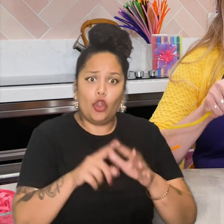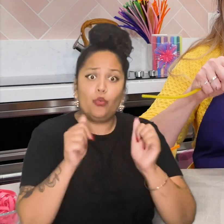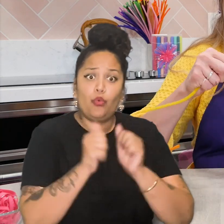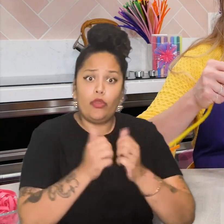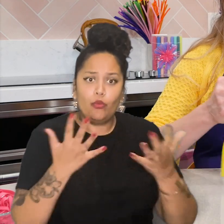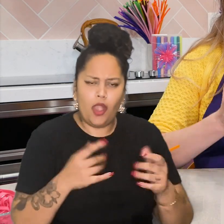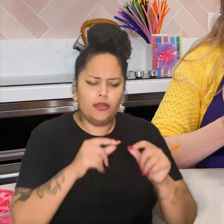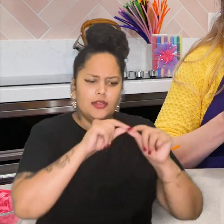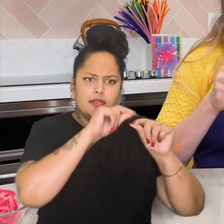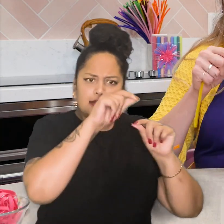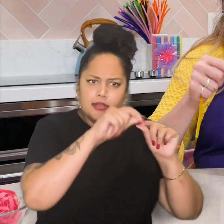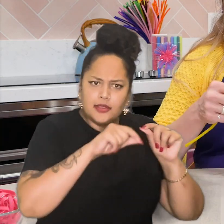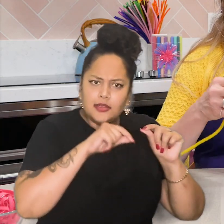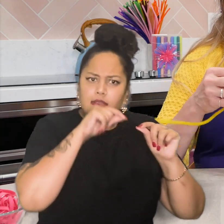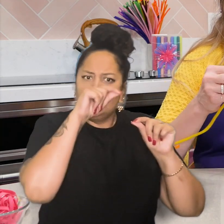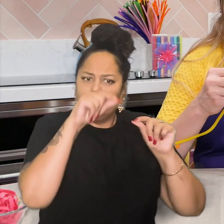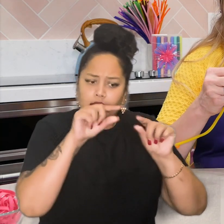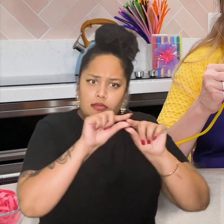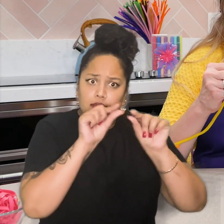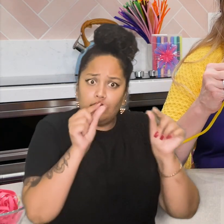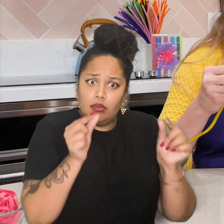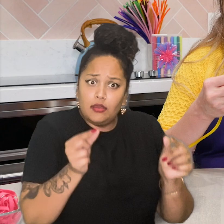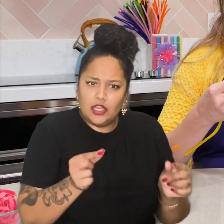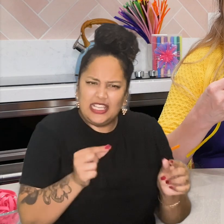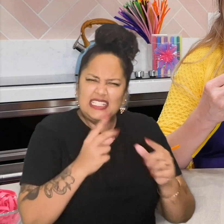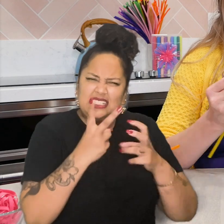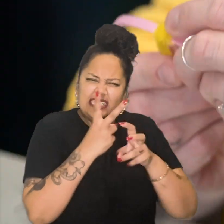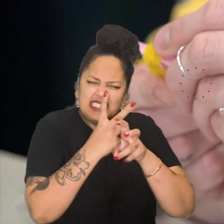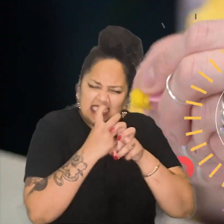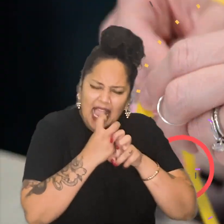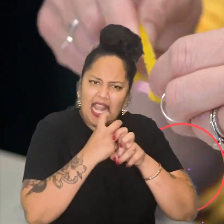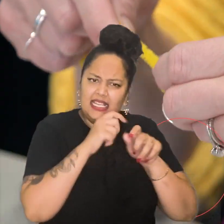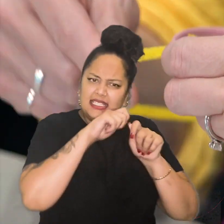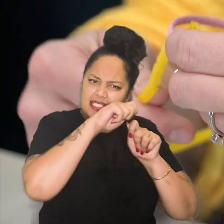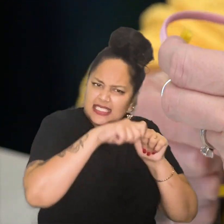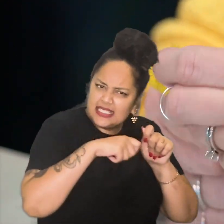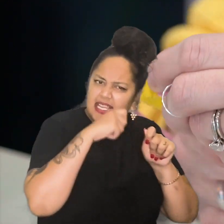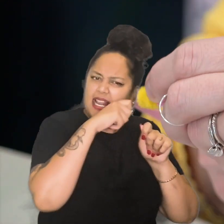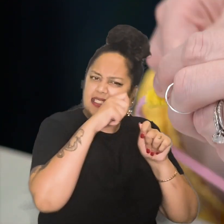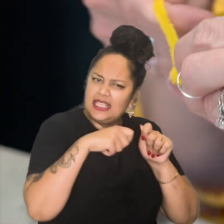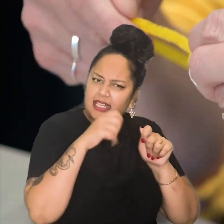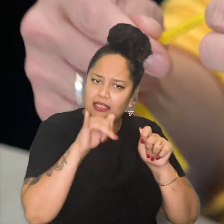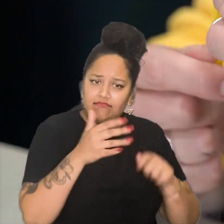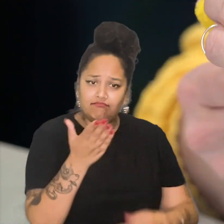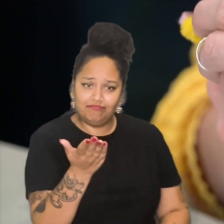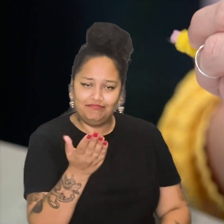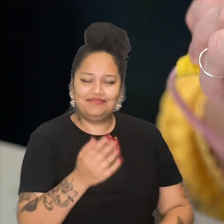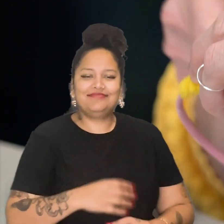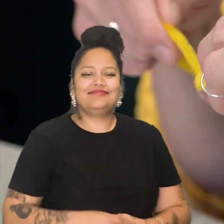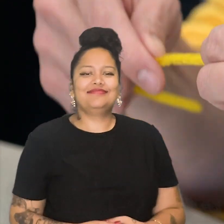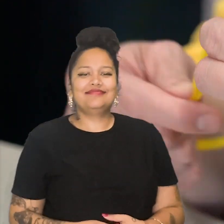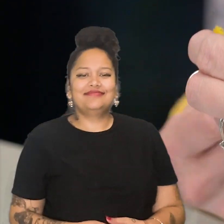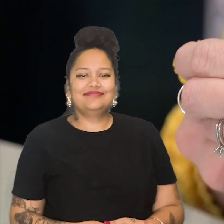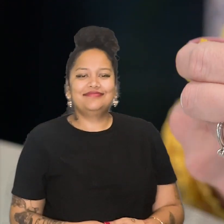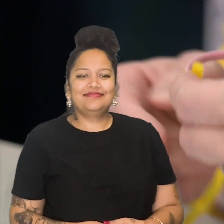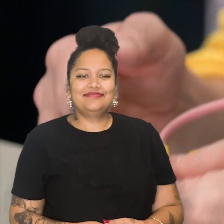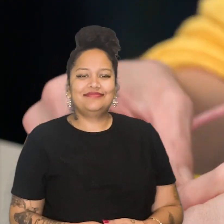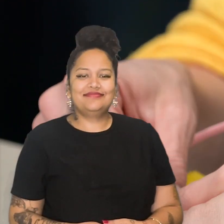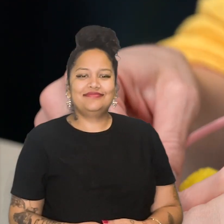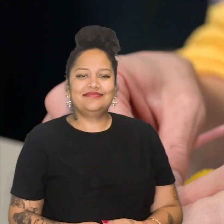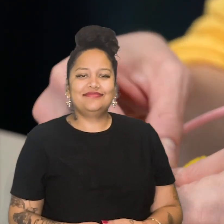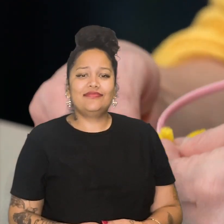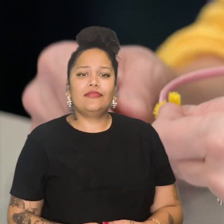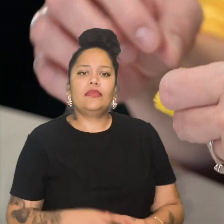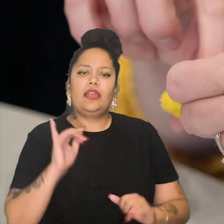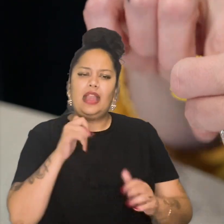tiara really tightly, kind of just like that. And this way it will also help kind